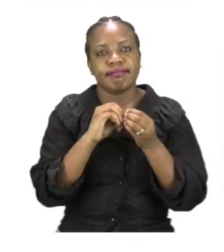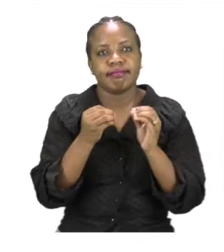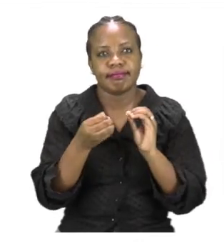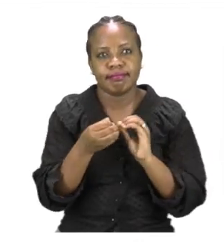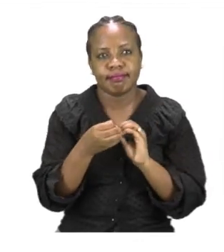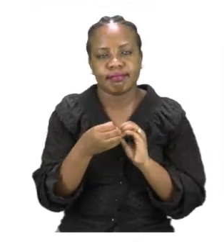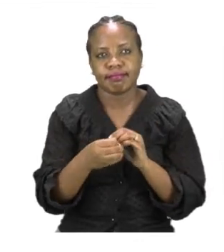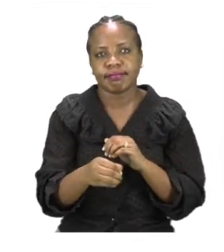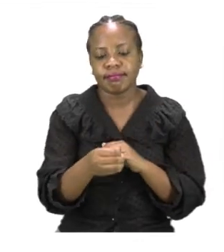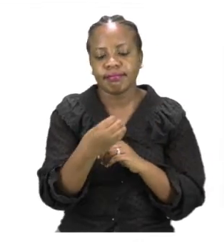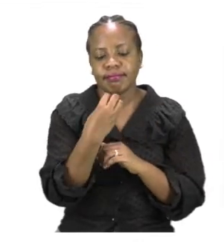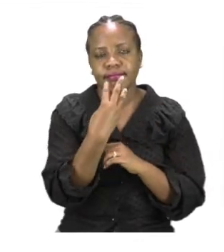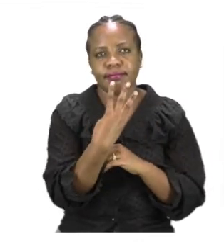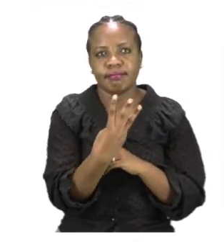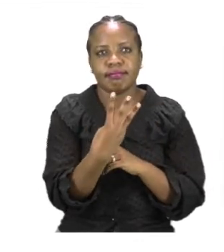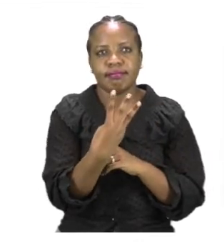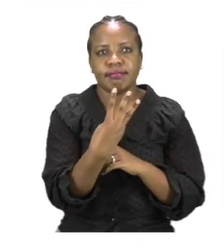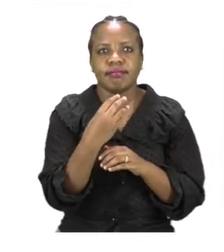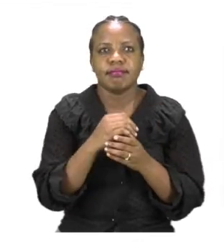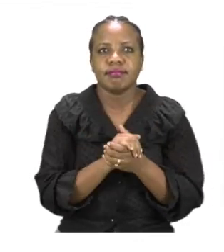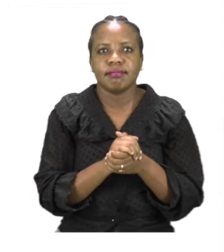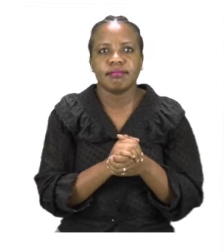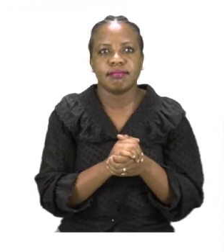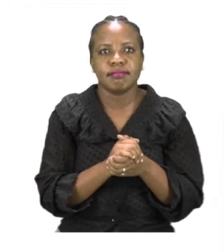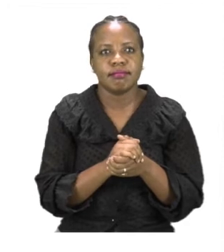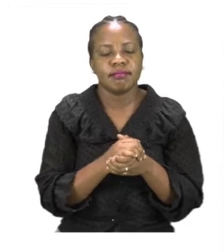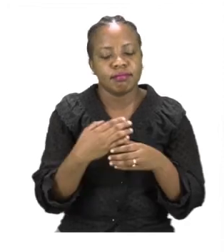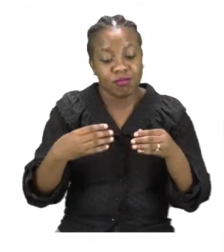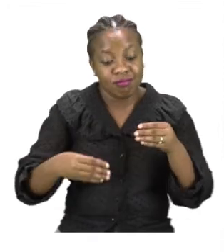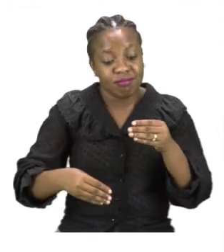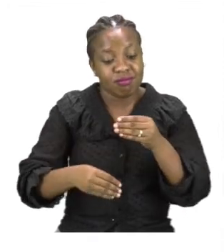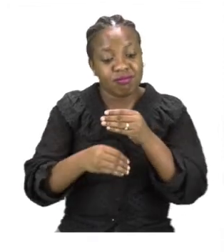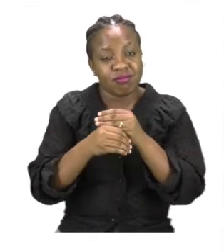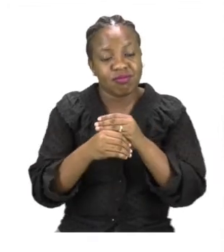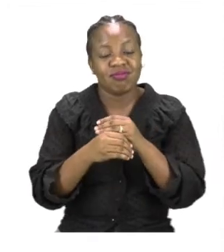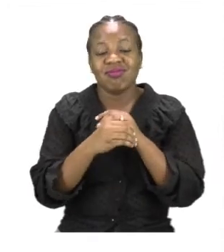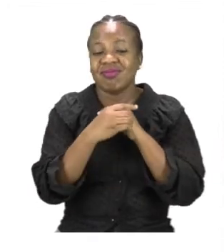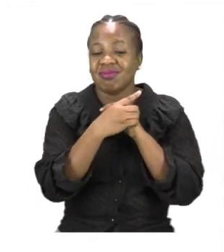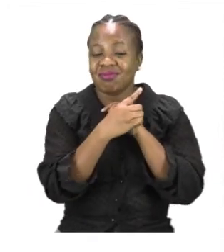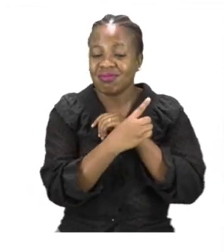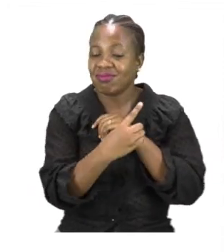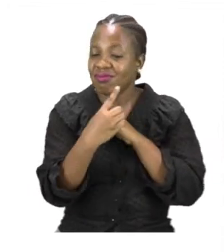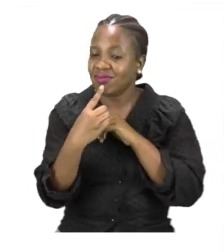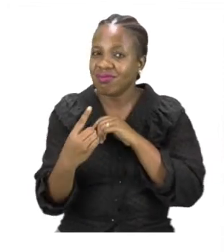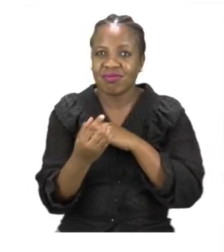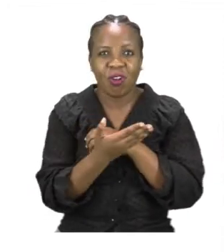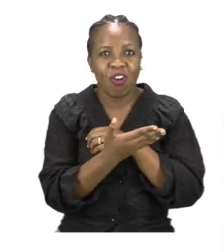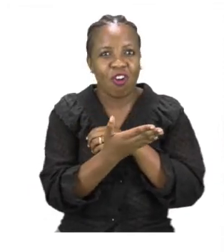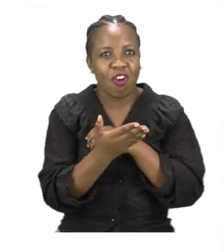with number 3, we are going to be adding 11 for all of